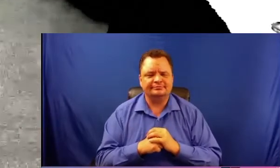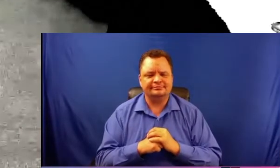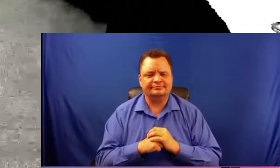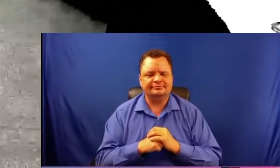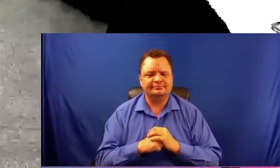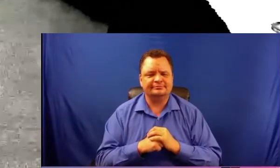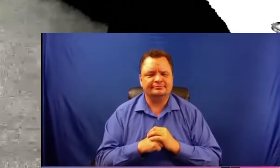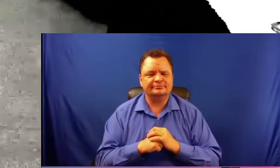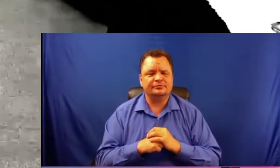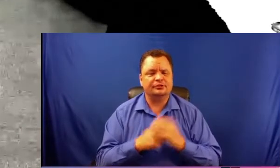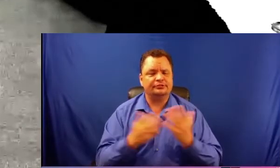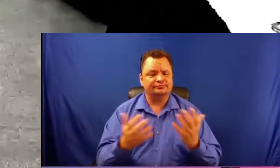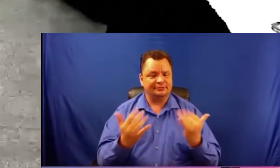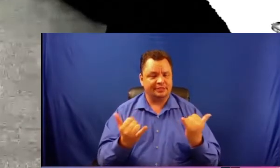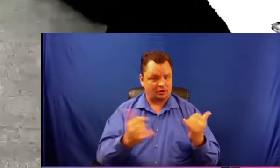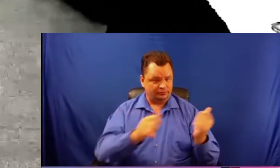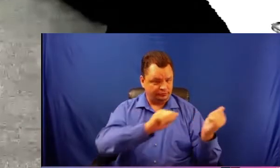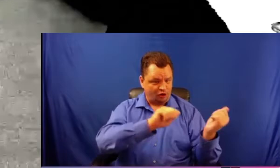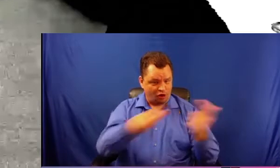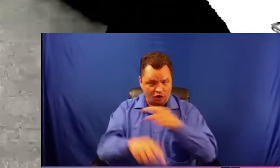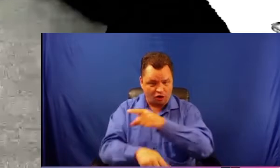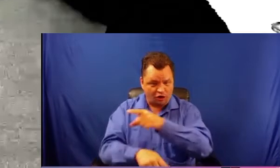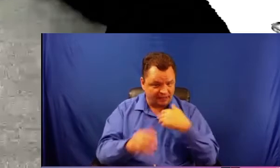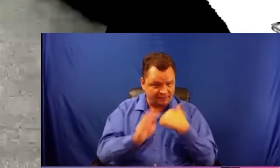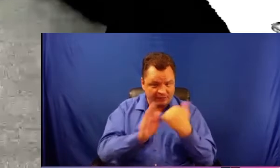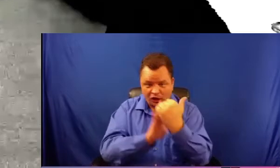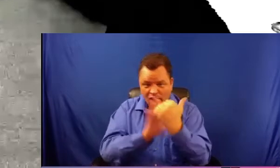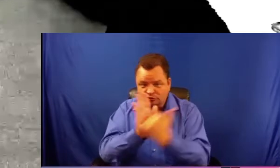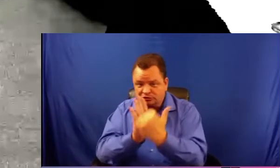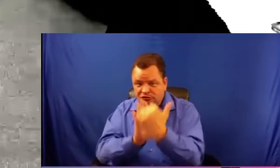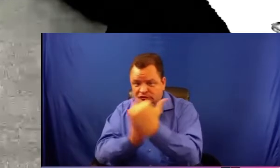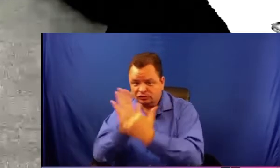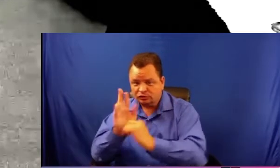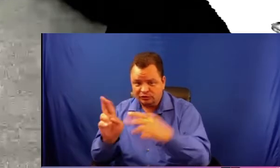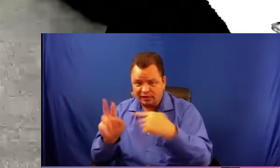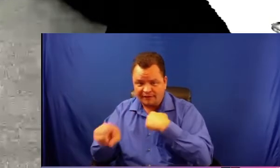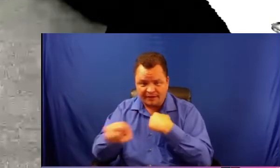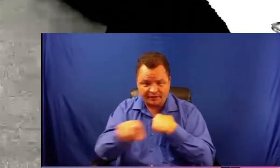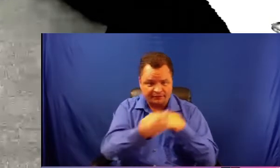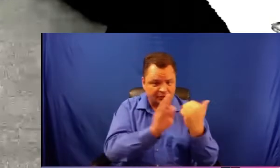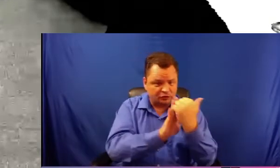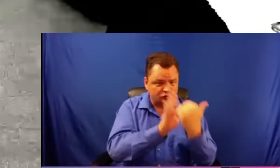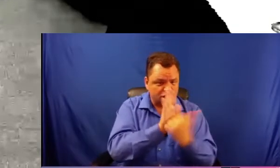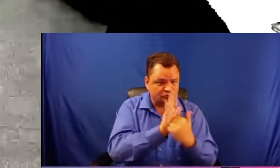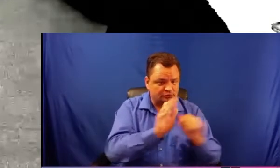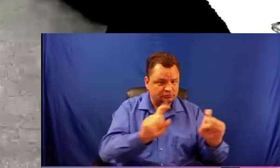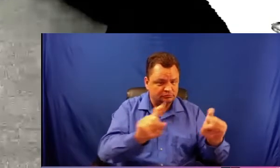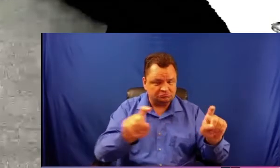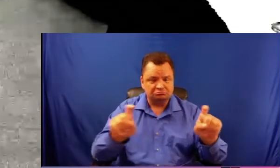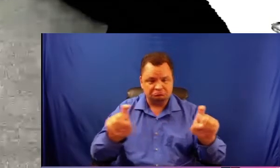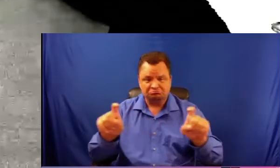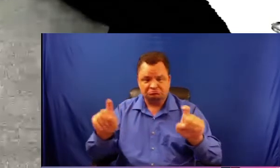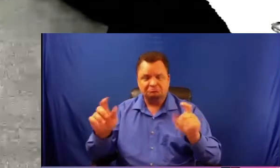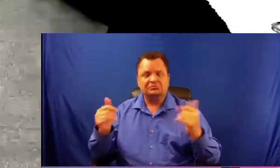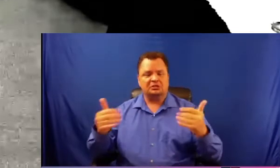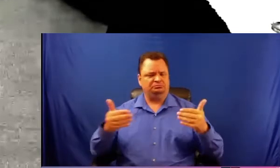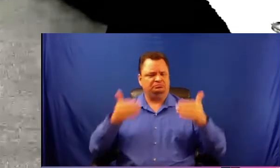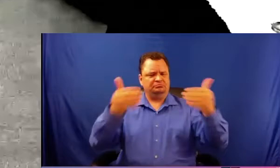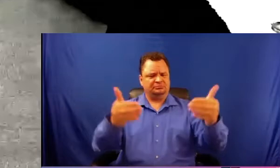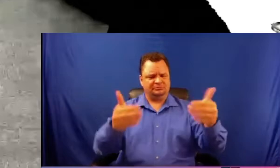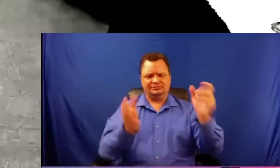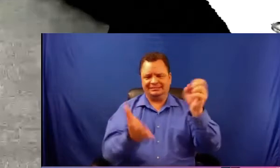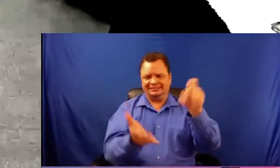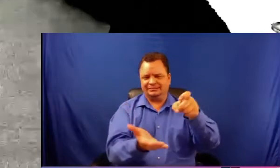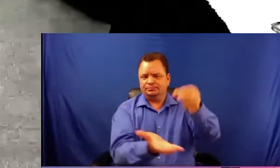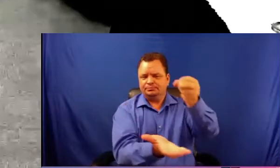the agenda, and I would entertain a motion to approve in a second. So moved.